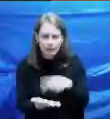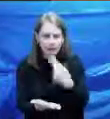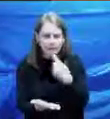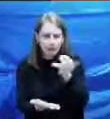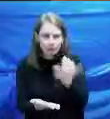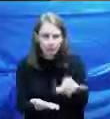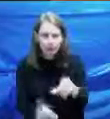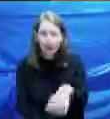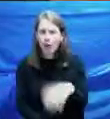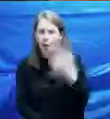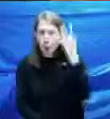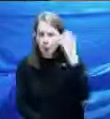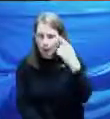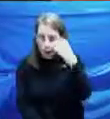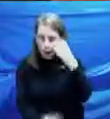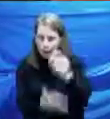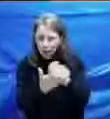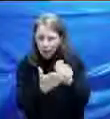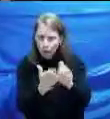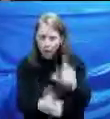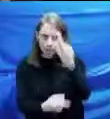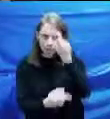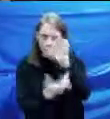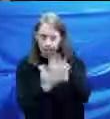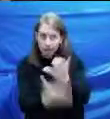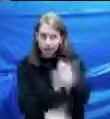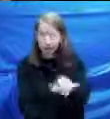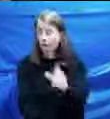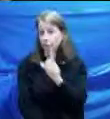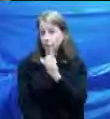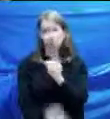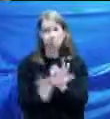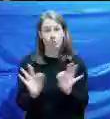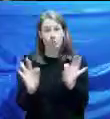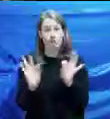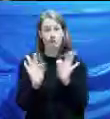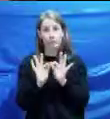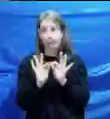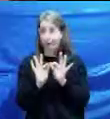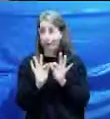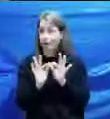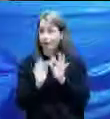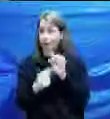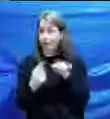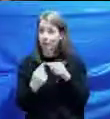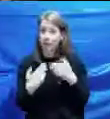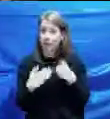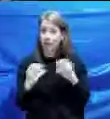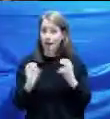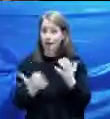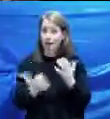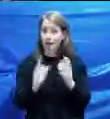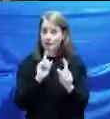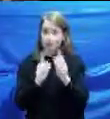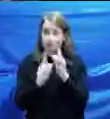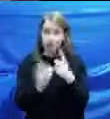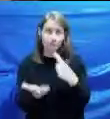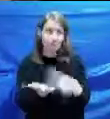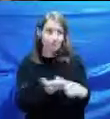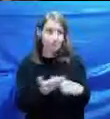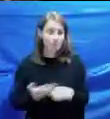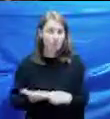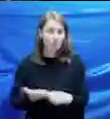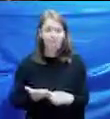important discipline to have, both when you're sort of leading class discussion and giving feedback on student writing. And again, my own experience was I didn't do that